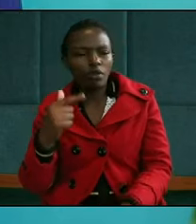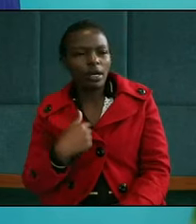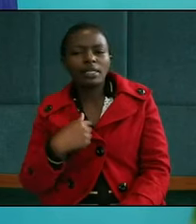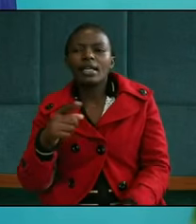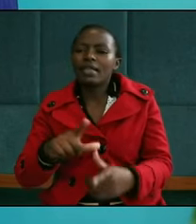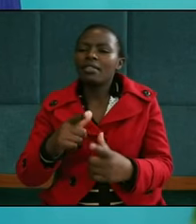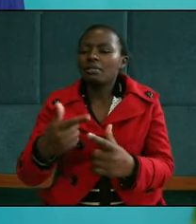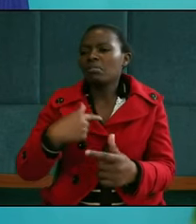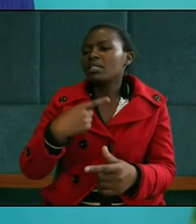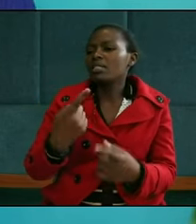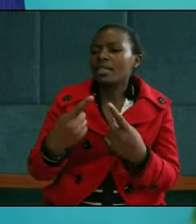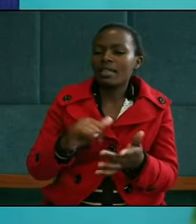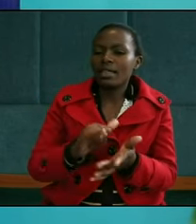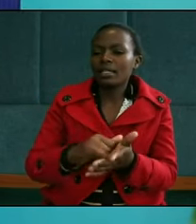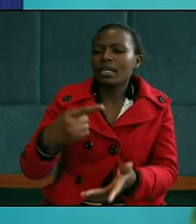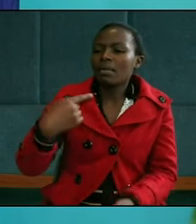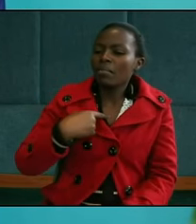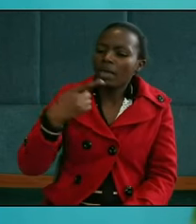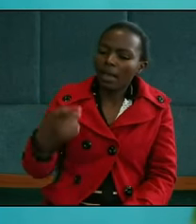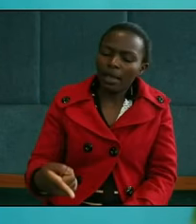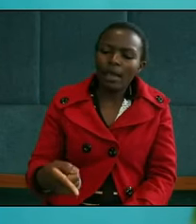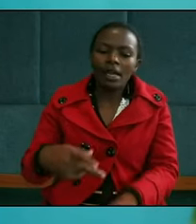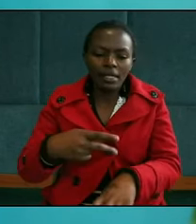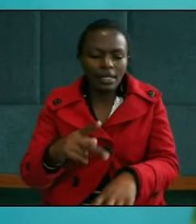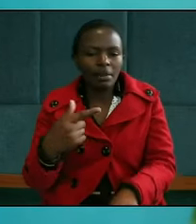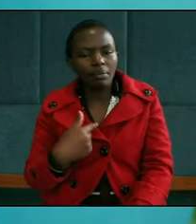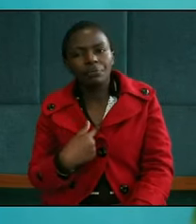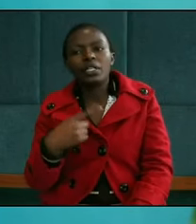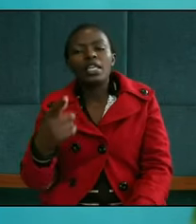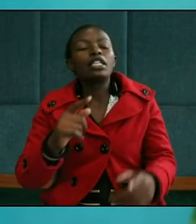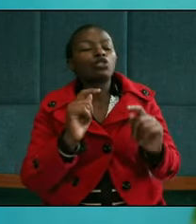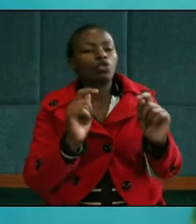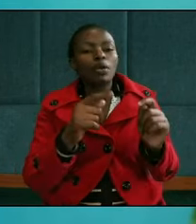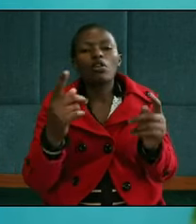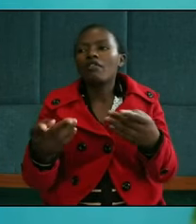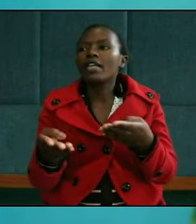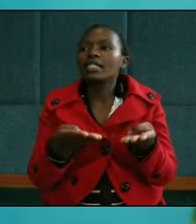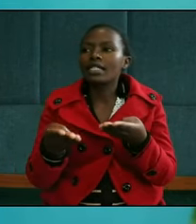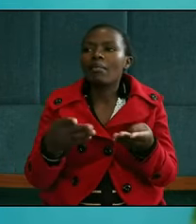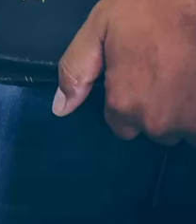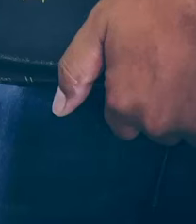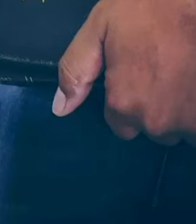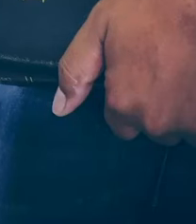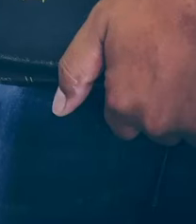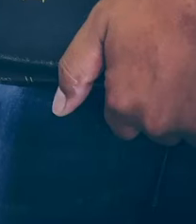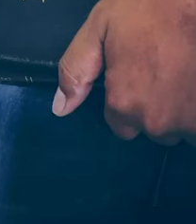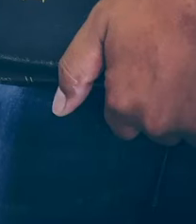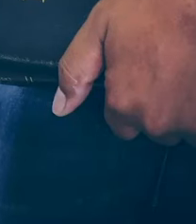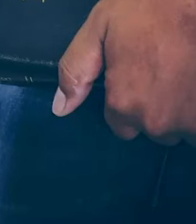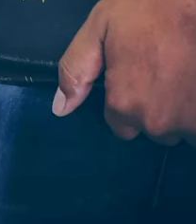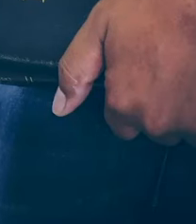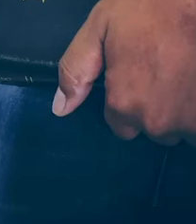I, send me." The topic of our sermon today, following shortly, is entitled, "Whom shall